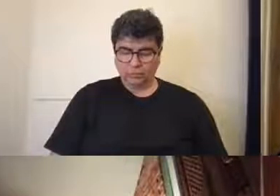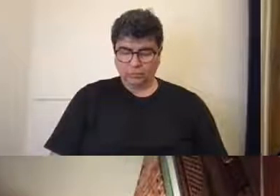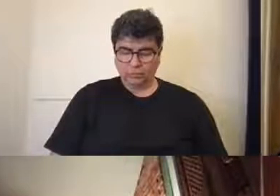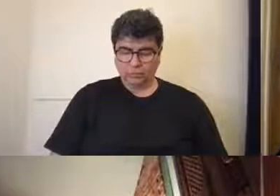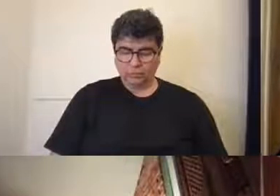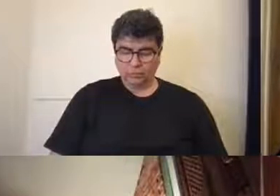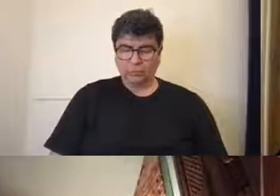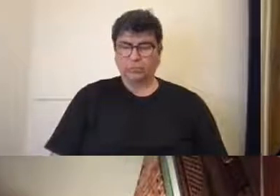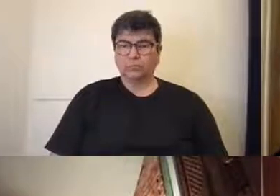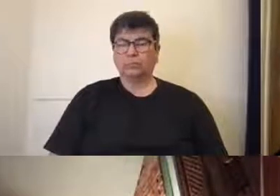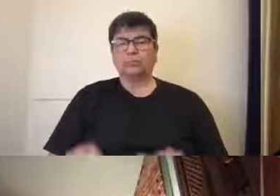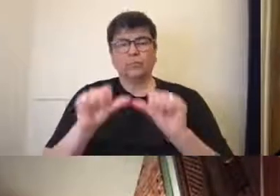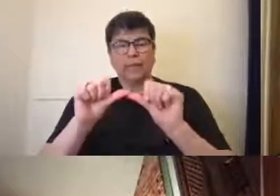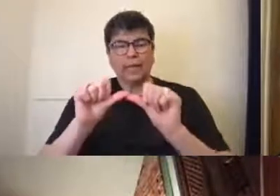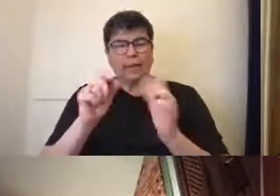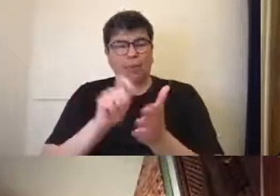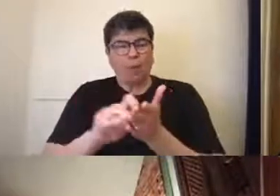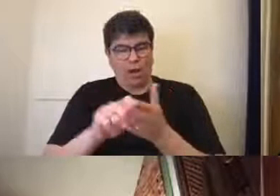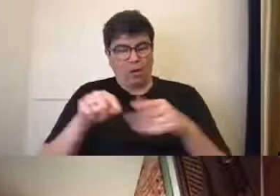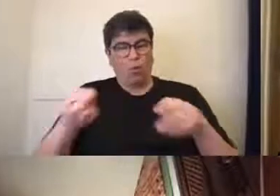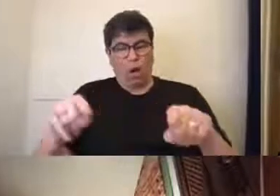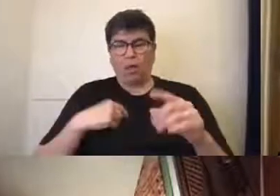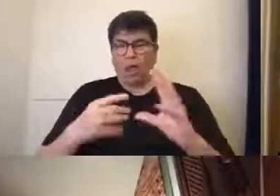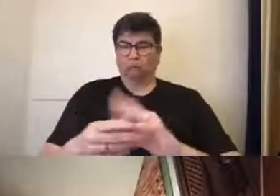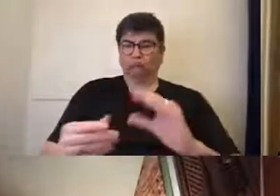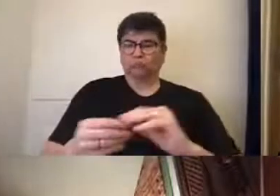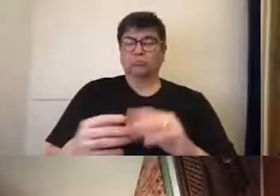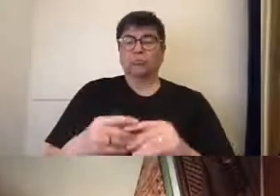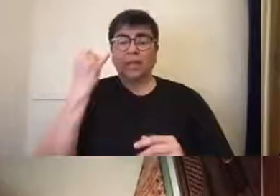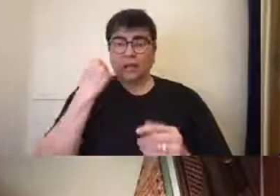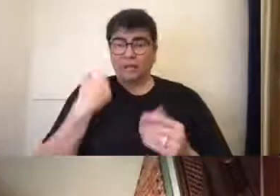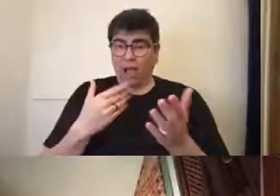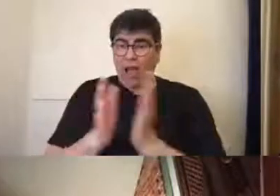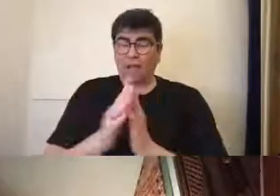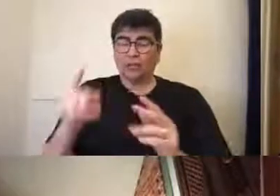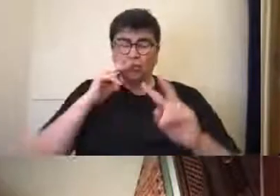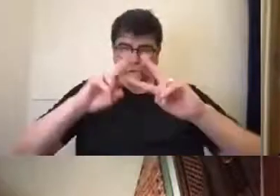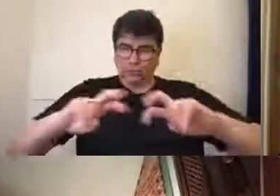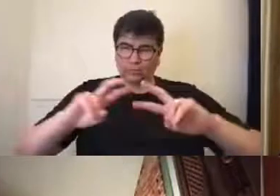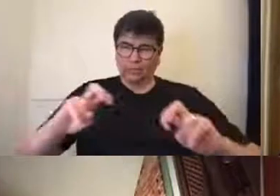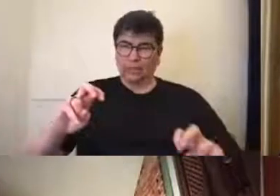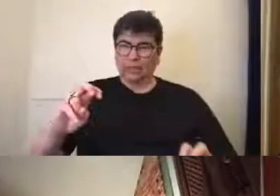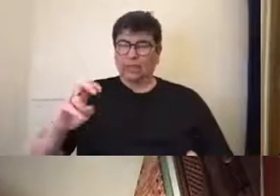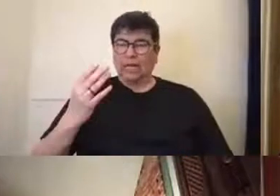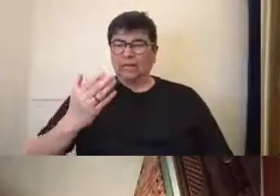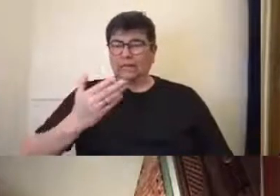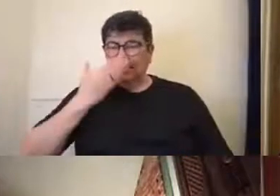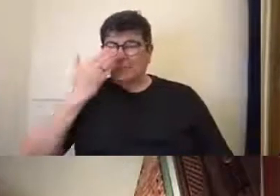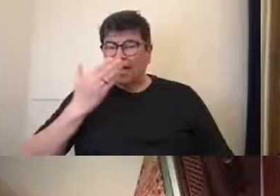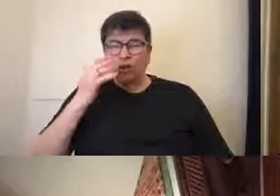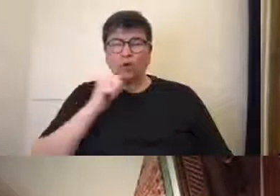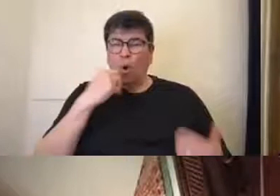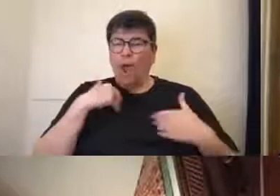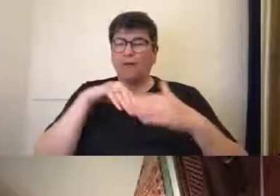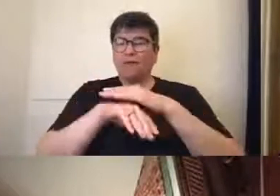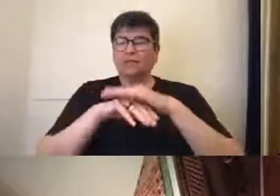And I want you to keep writing while I'm talking. But if I ask you to mind a scent that you do not have access to,